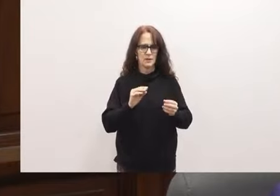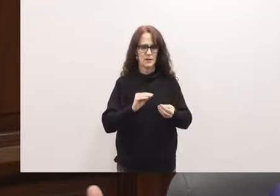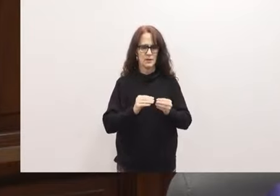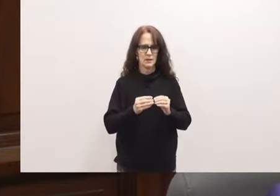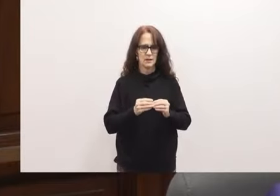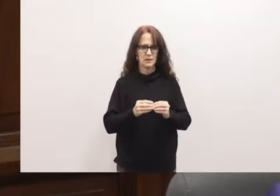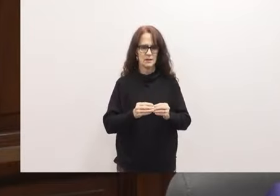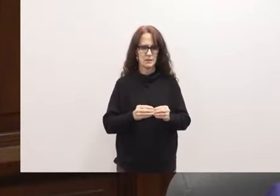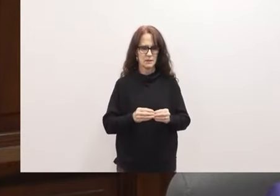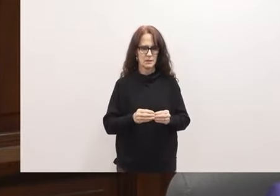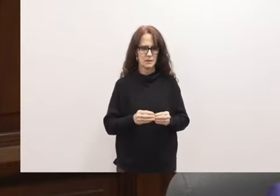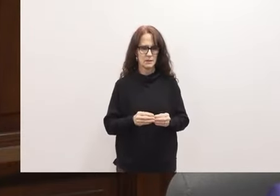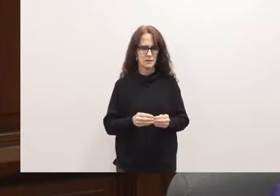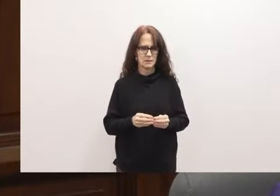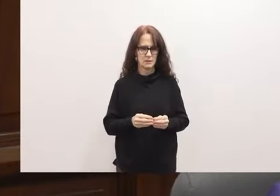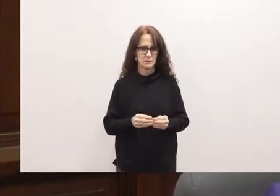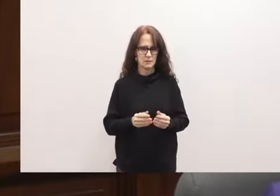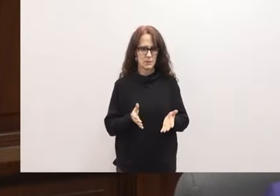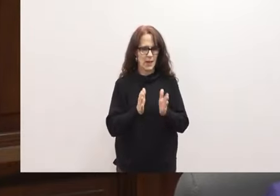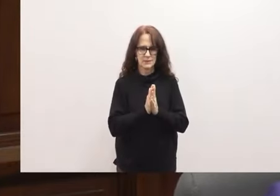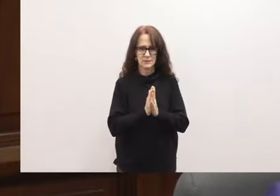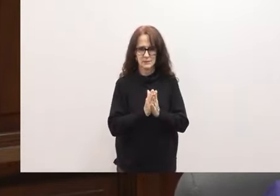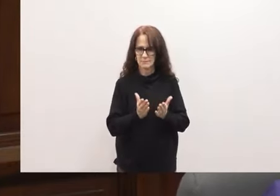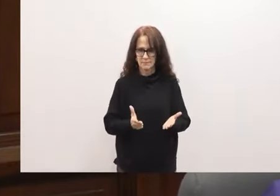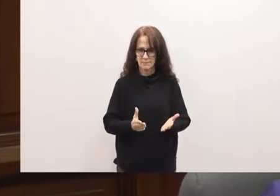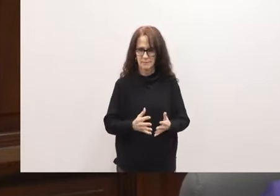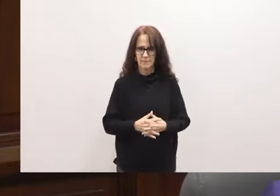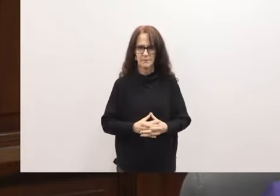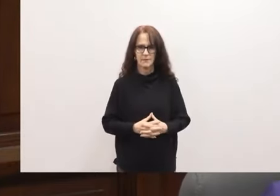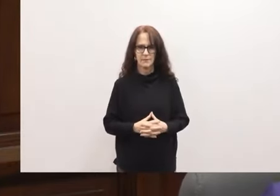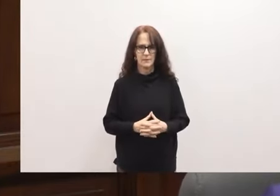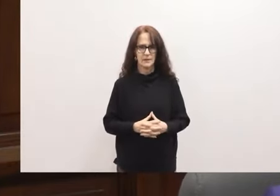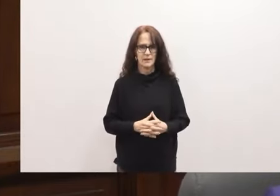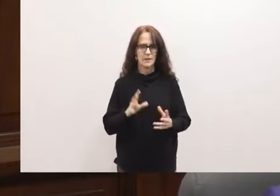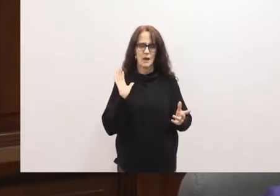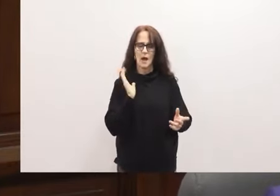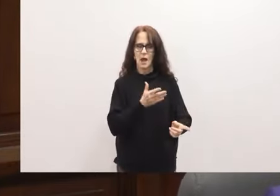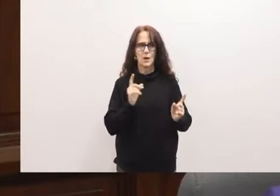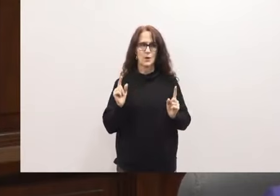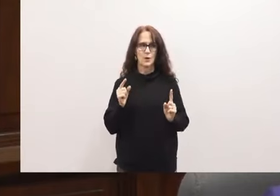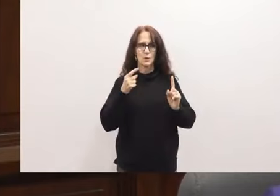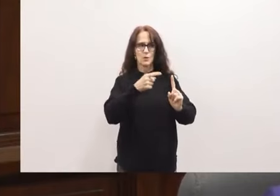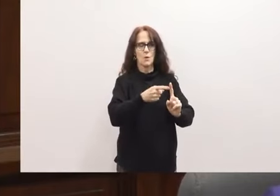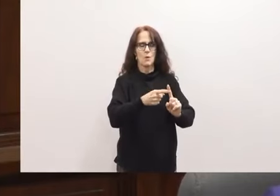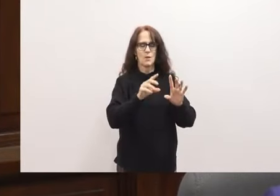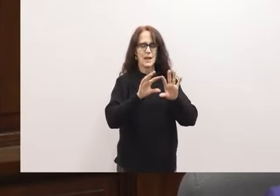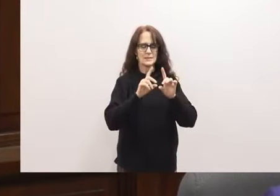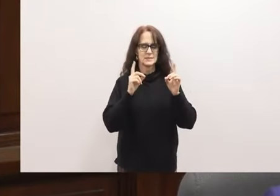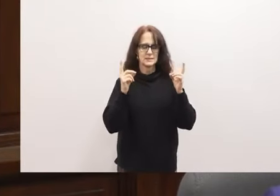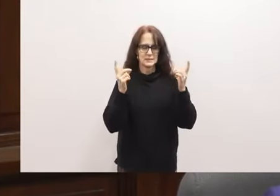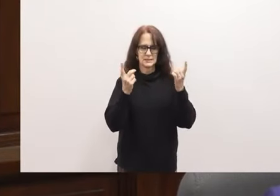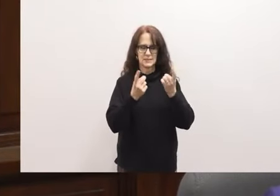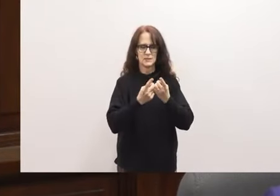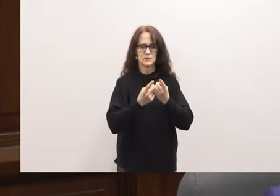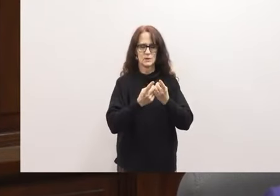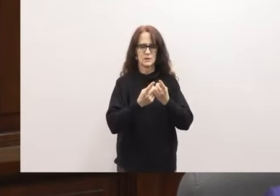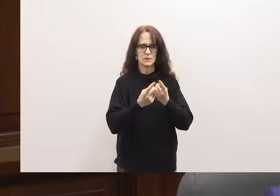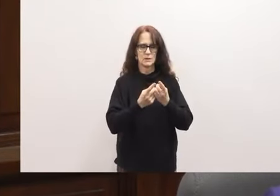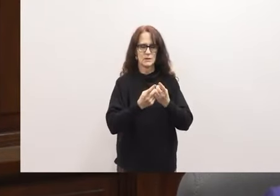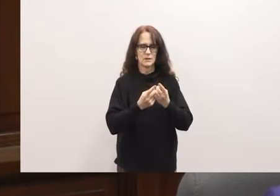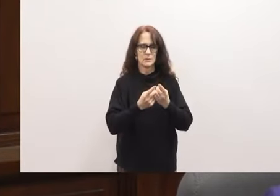able to put it out. So if our ultimate goal as a district is to